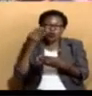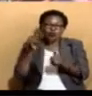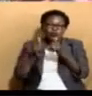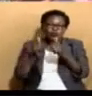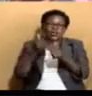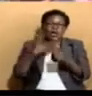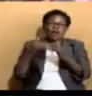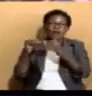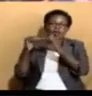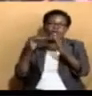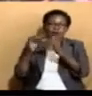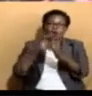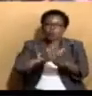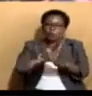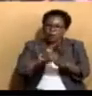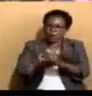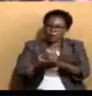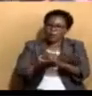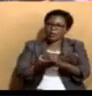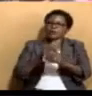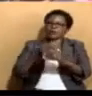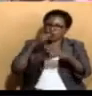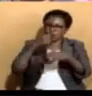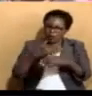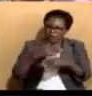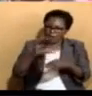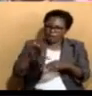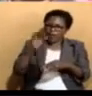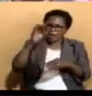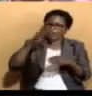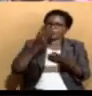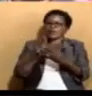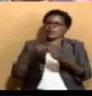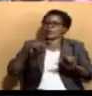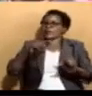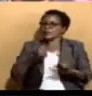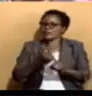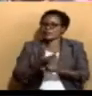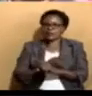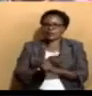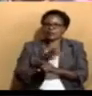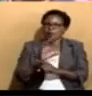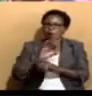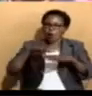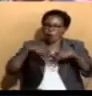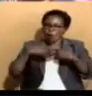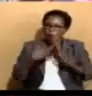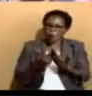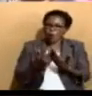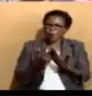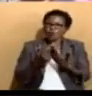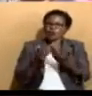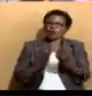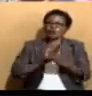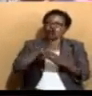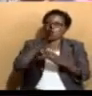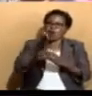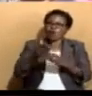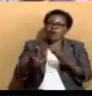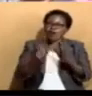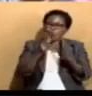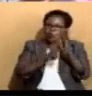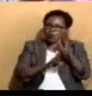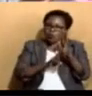jurisdiction, to come to any other finding, or rather to purport to overrule